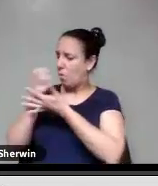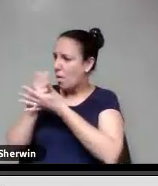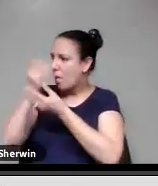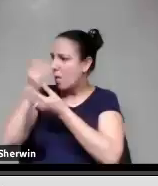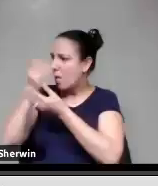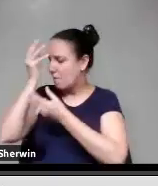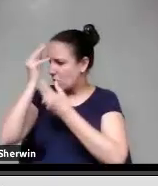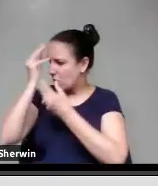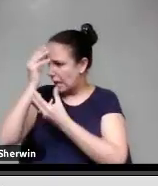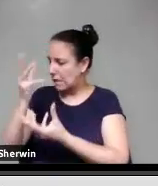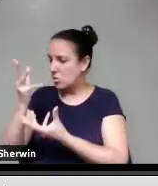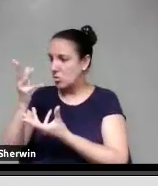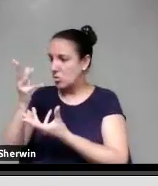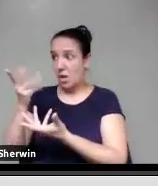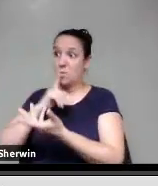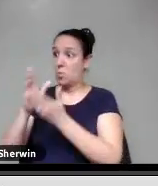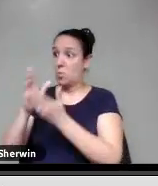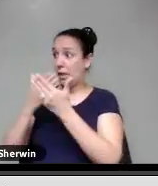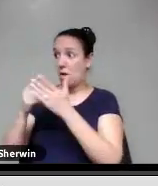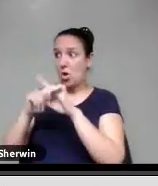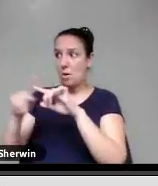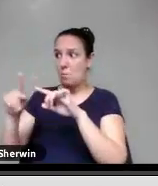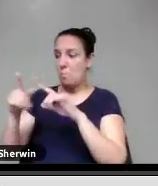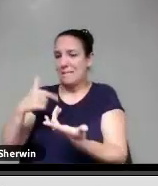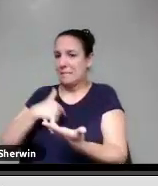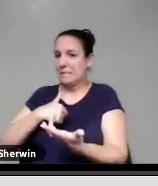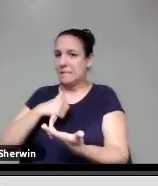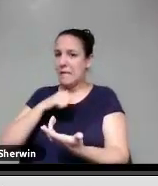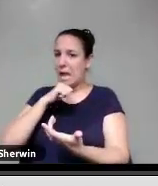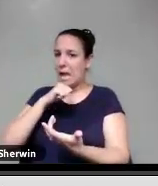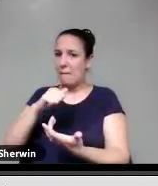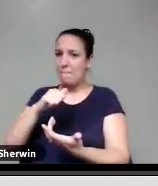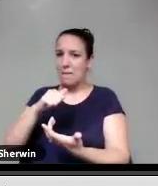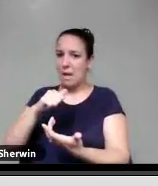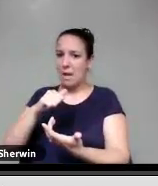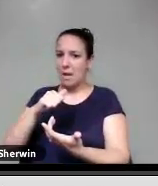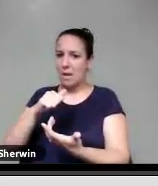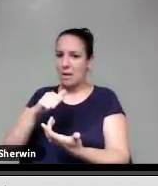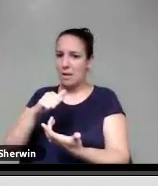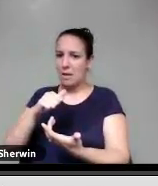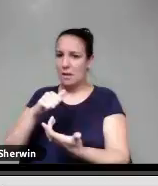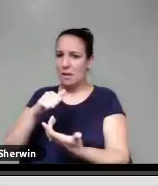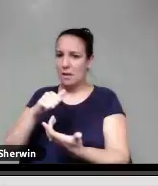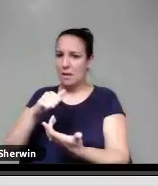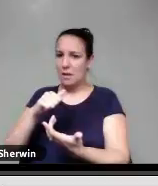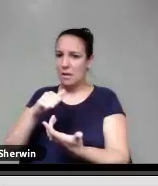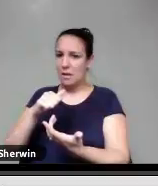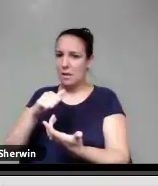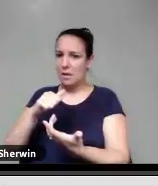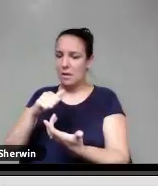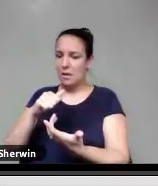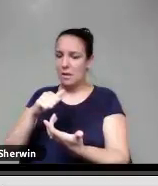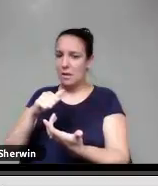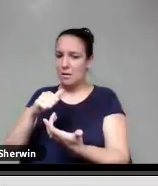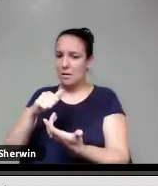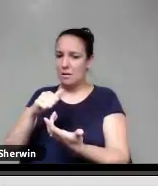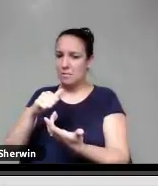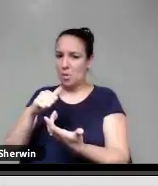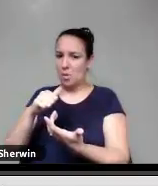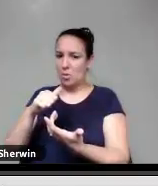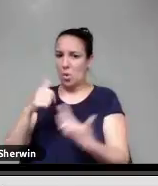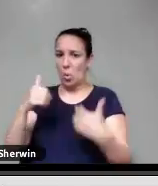Lynn said was extremely productive, but I think that said I'm not a youth services library, so one time was my limit.